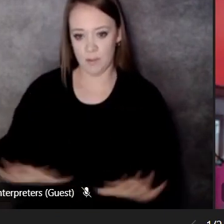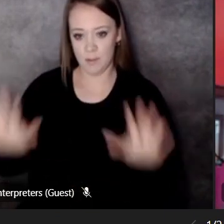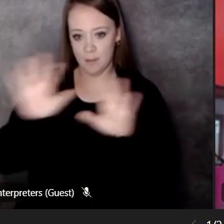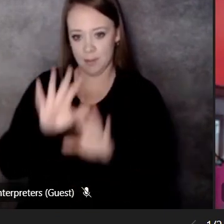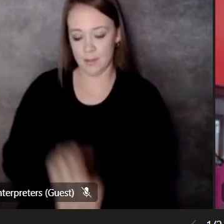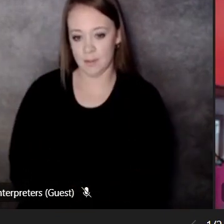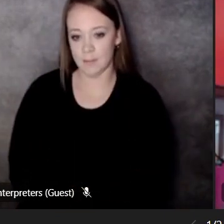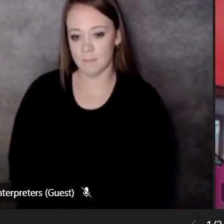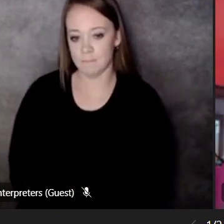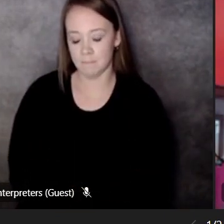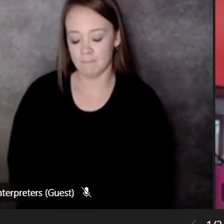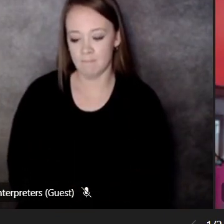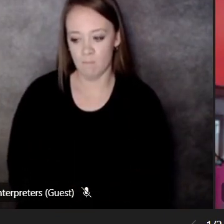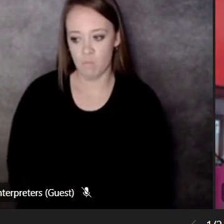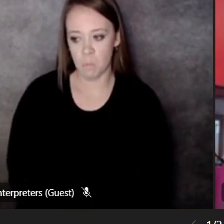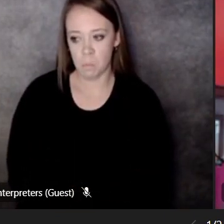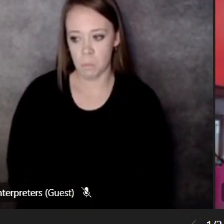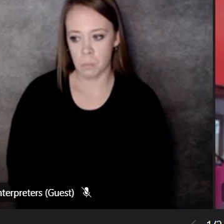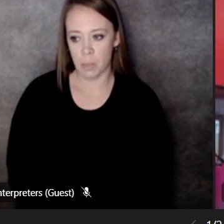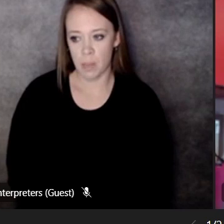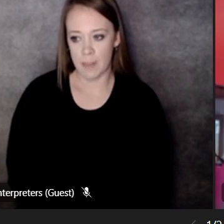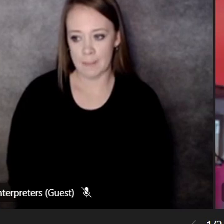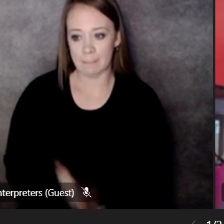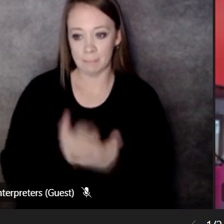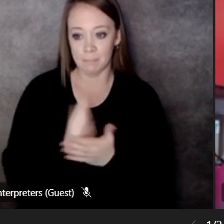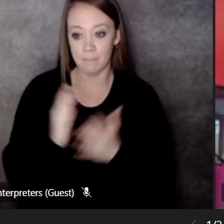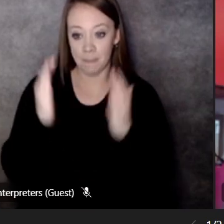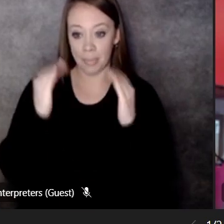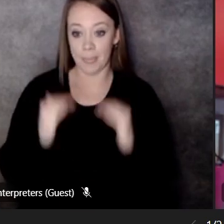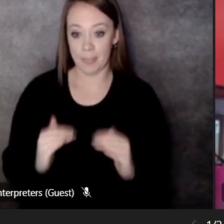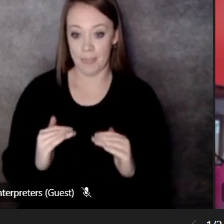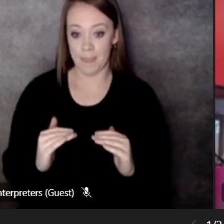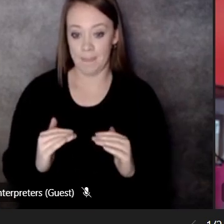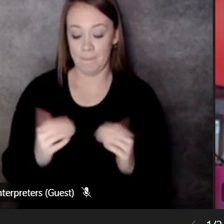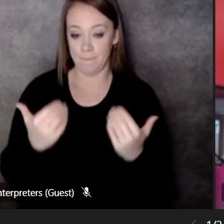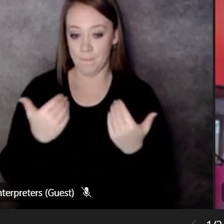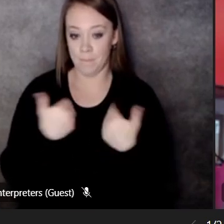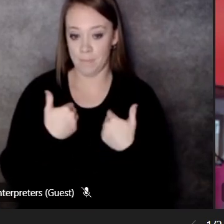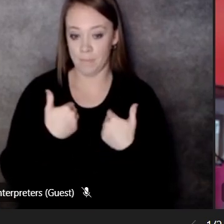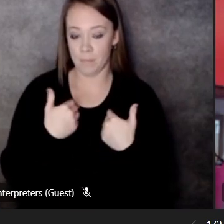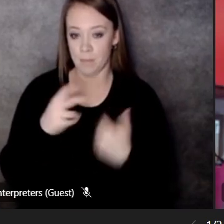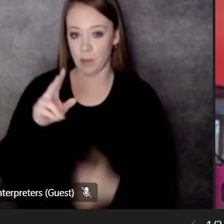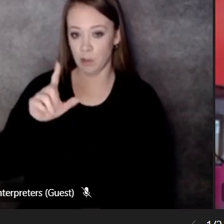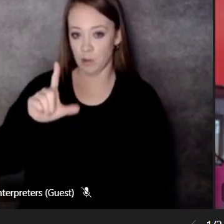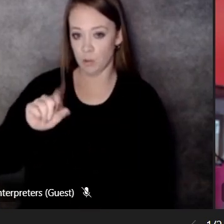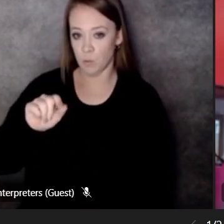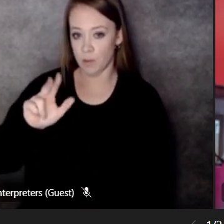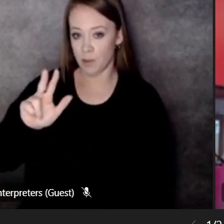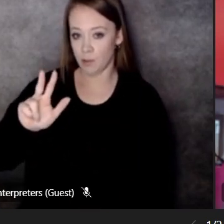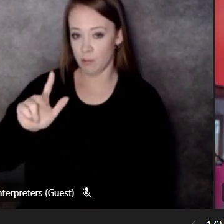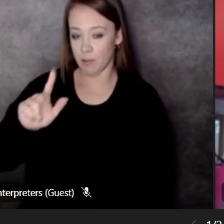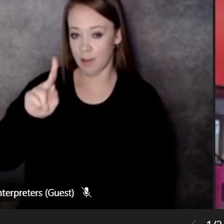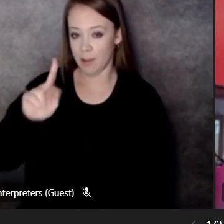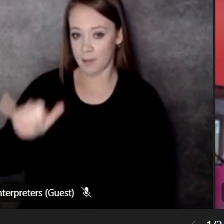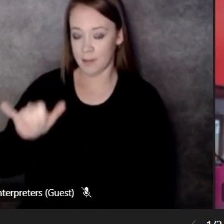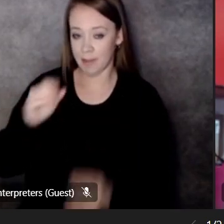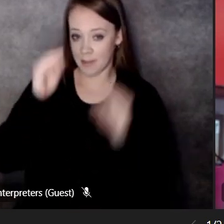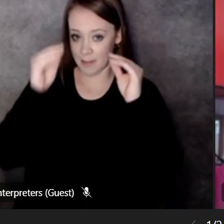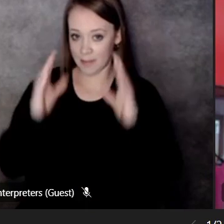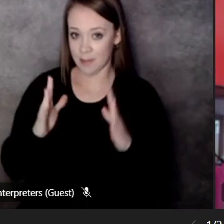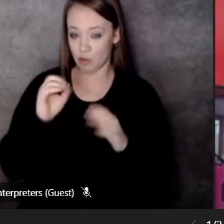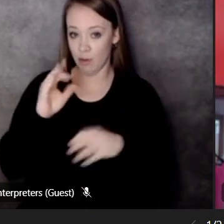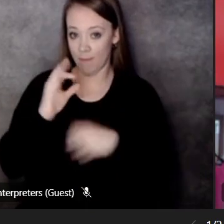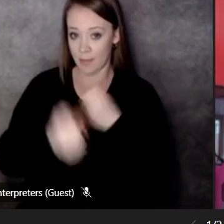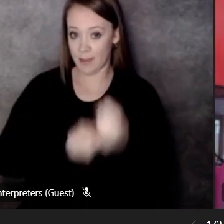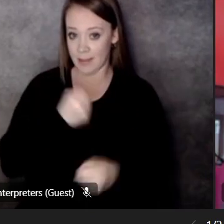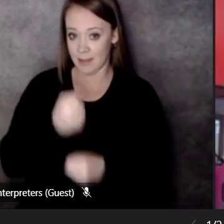right. Next on our agenda is the 2023 Kentucky Teacher of the Year, Mandy Perez.